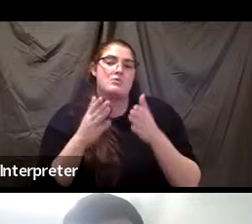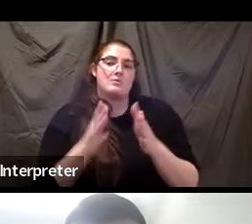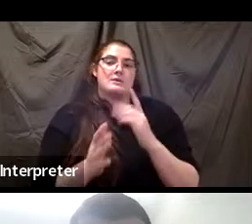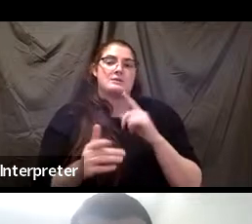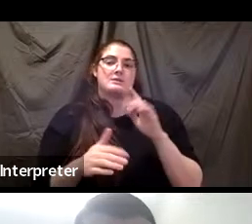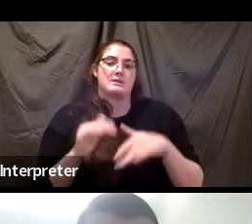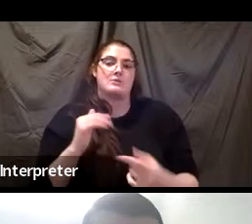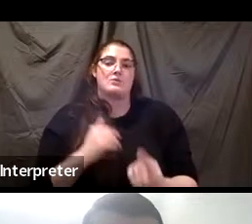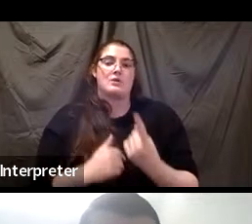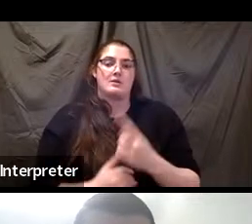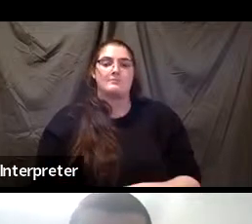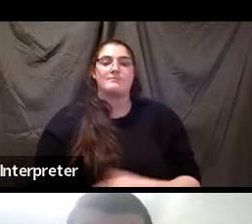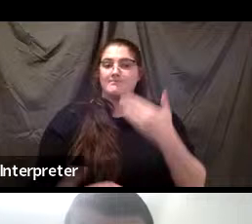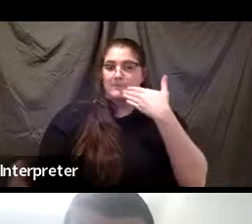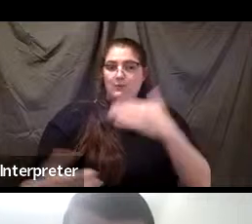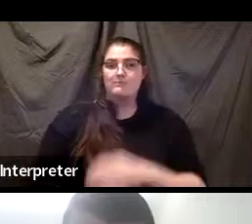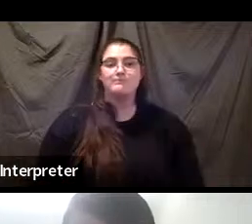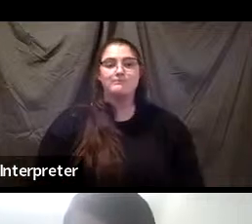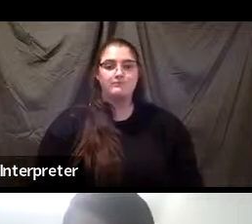hopefully, time. thank you.